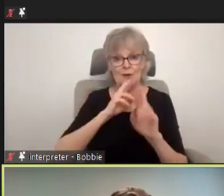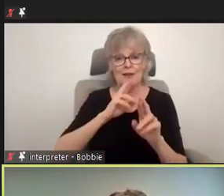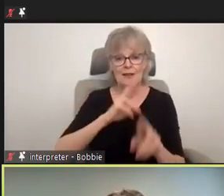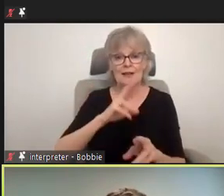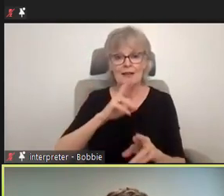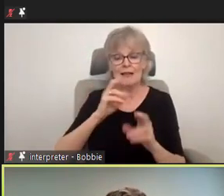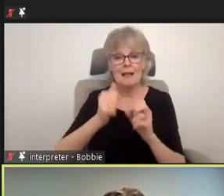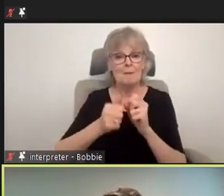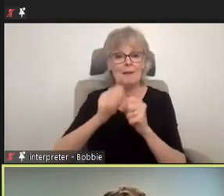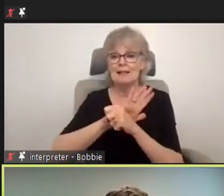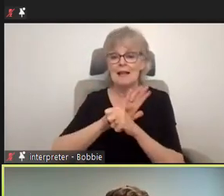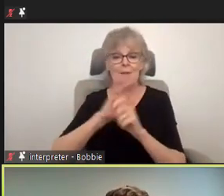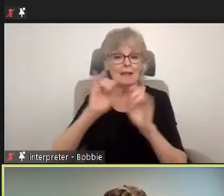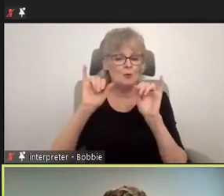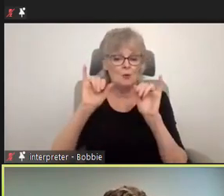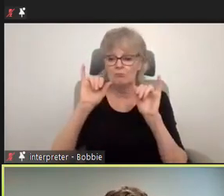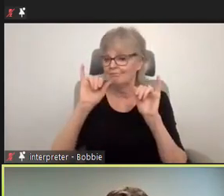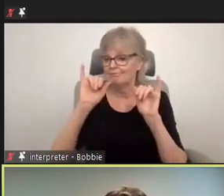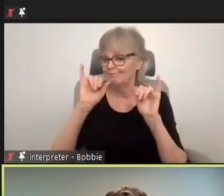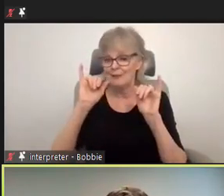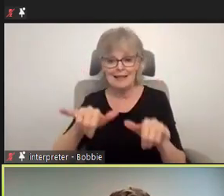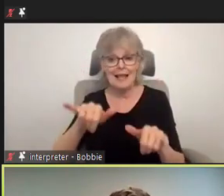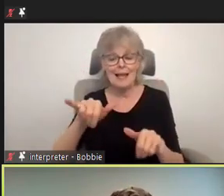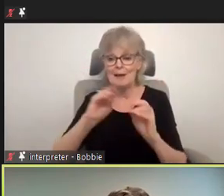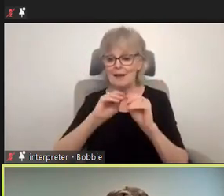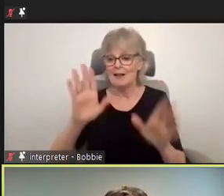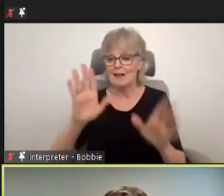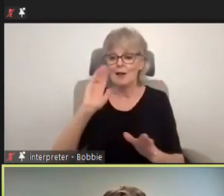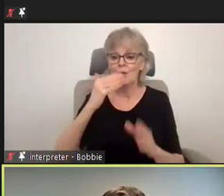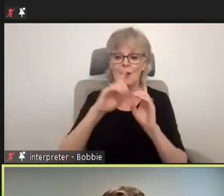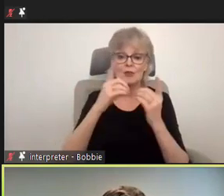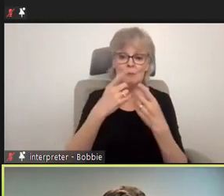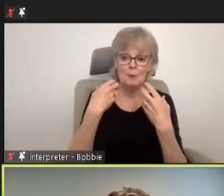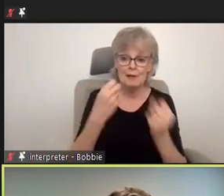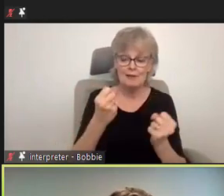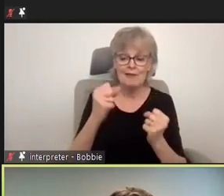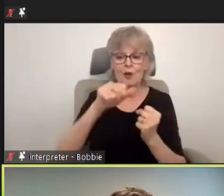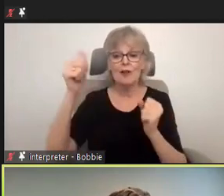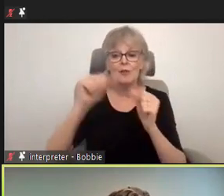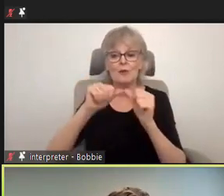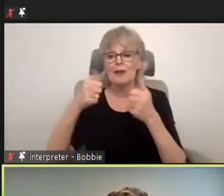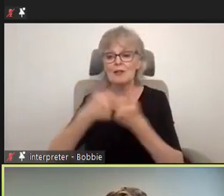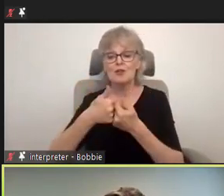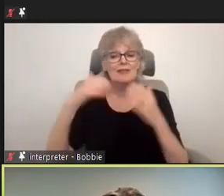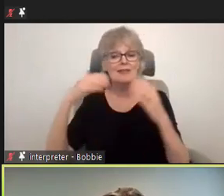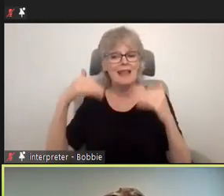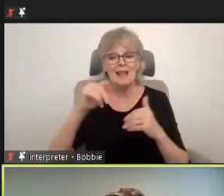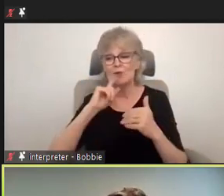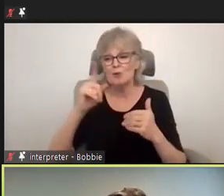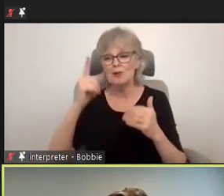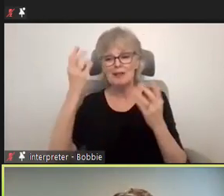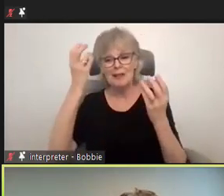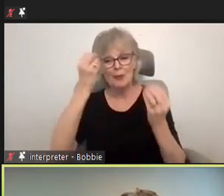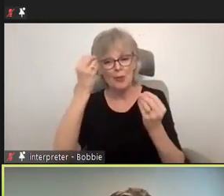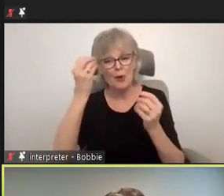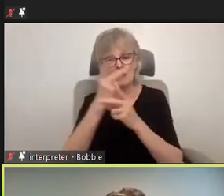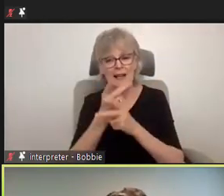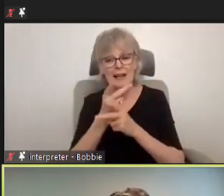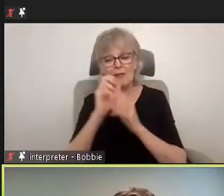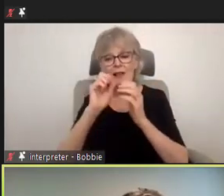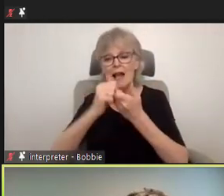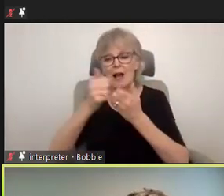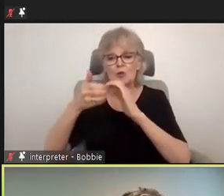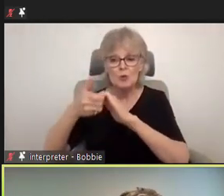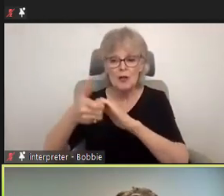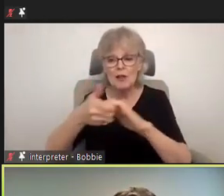It became very clear right away that our Department of Health and other agencies had not really thought about how to collaborate with